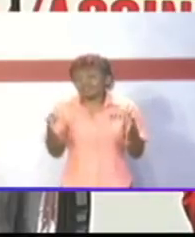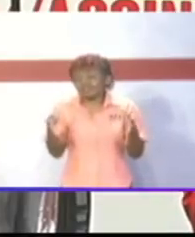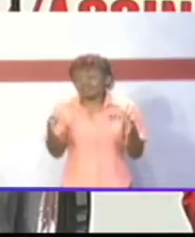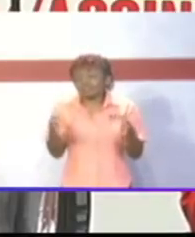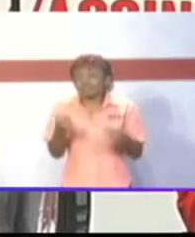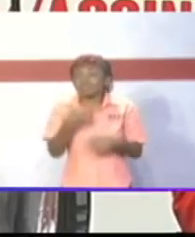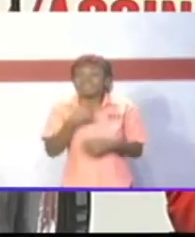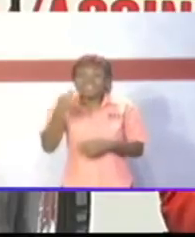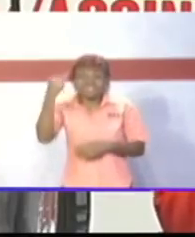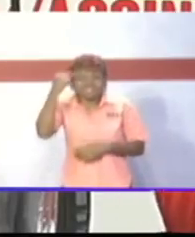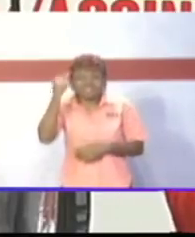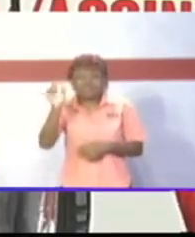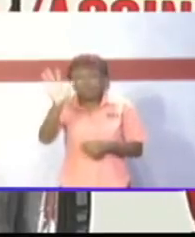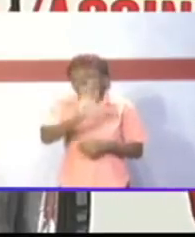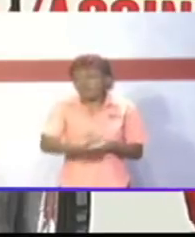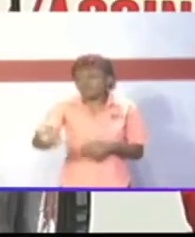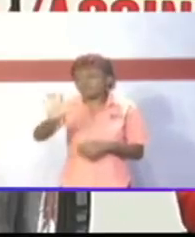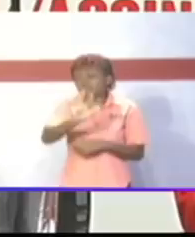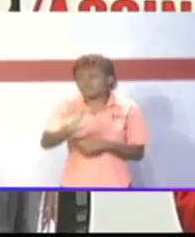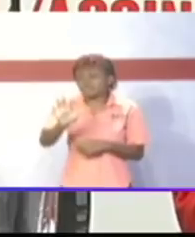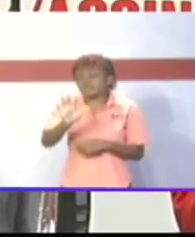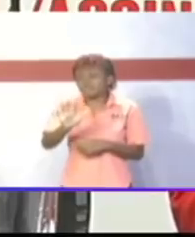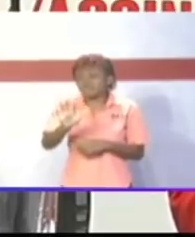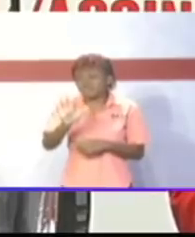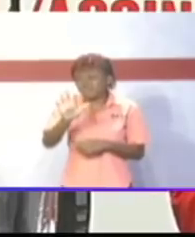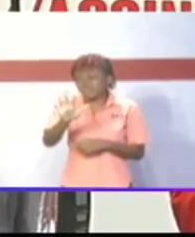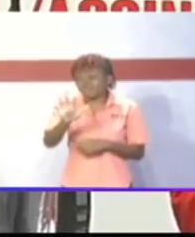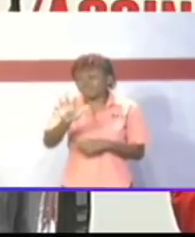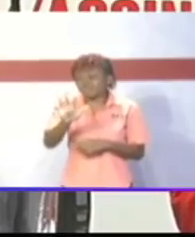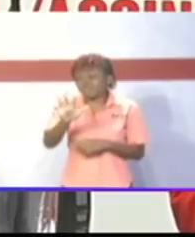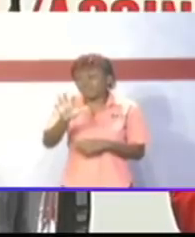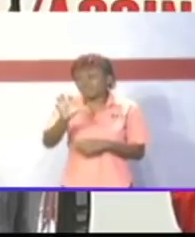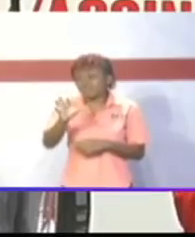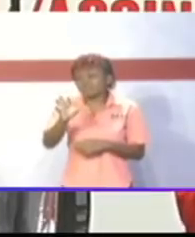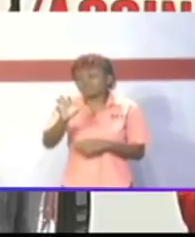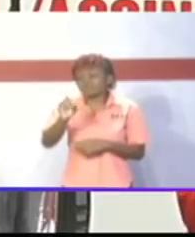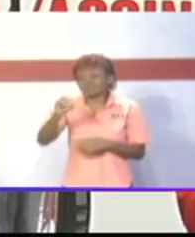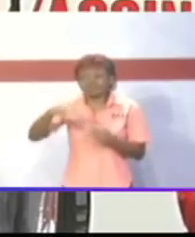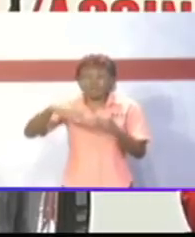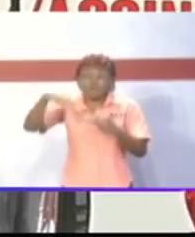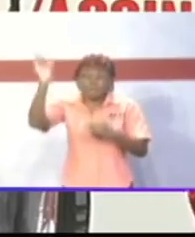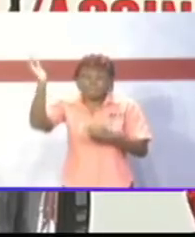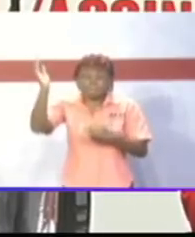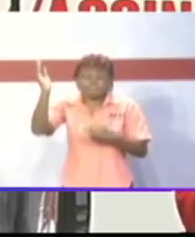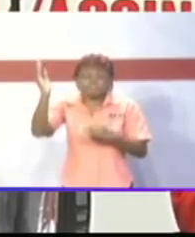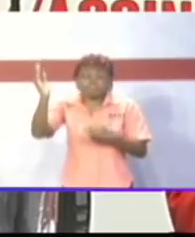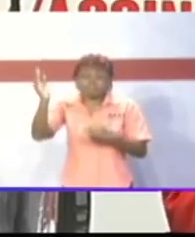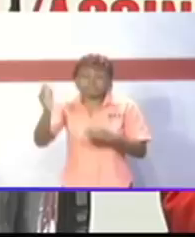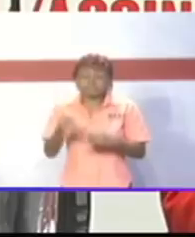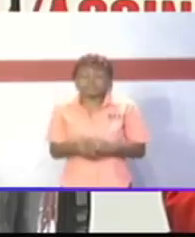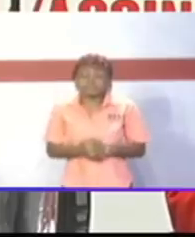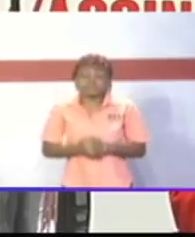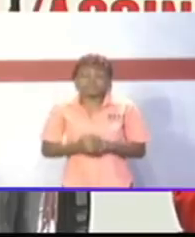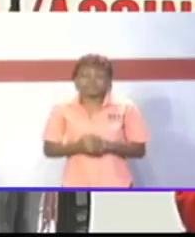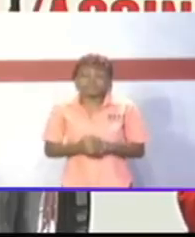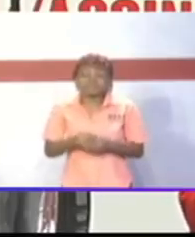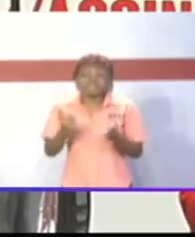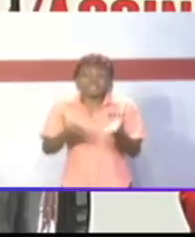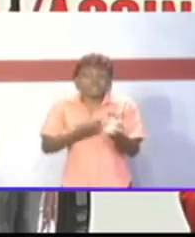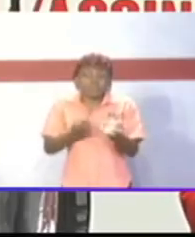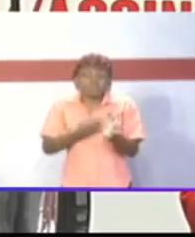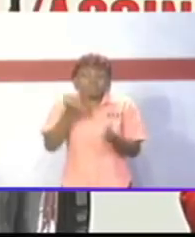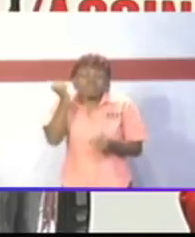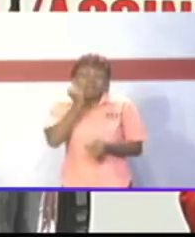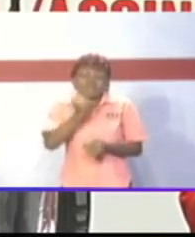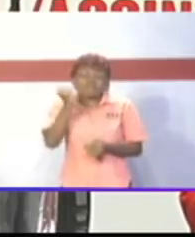588, over 500 plus. So we are, according to the epidemiologists, we are in